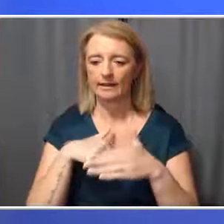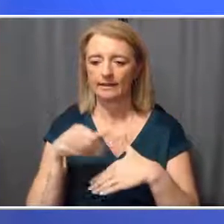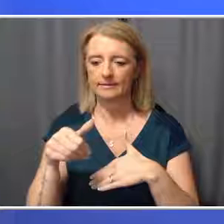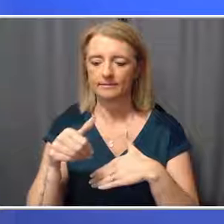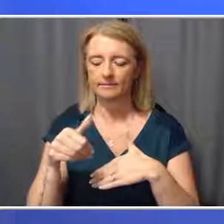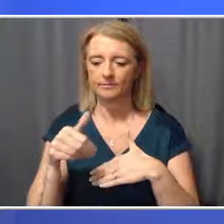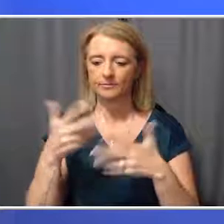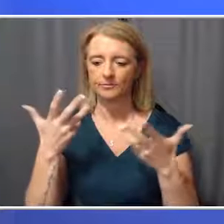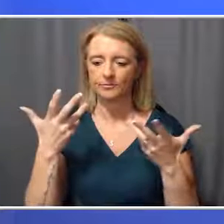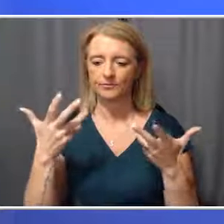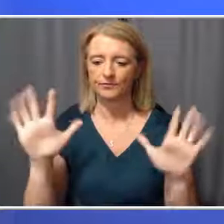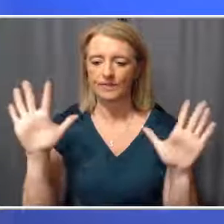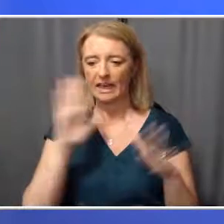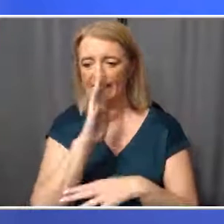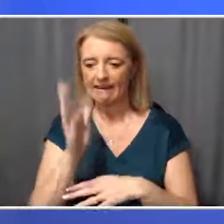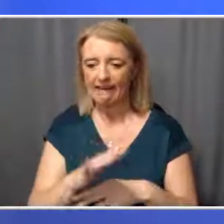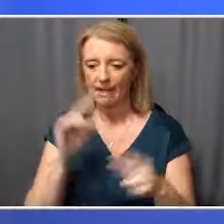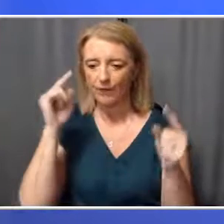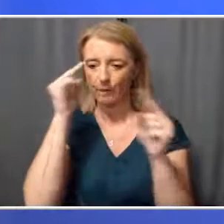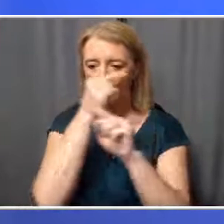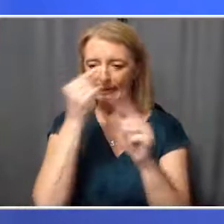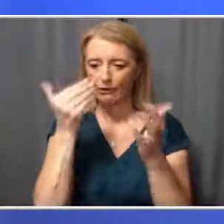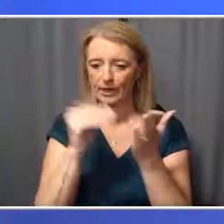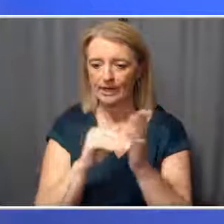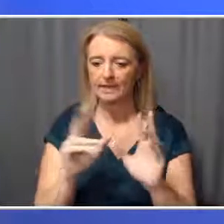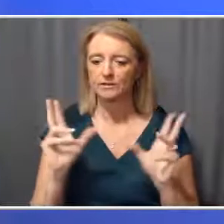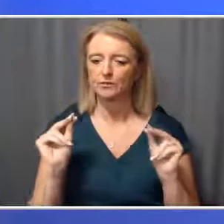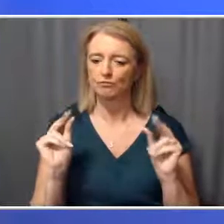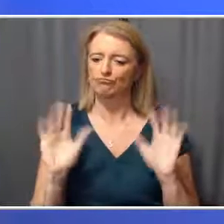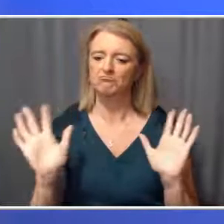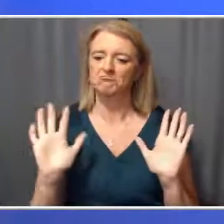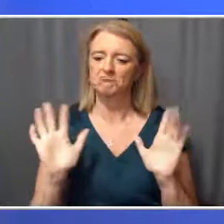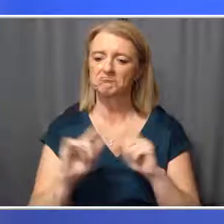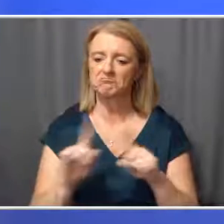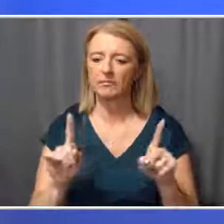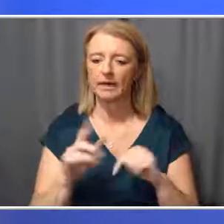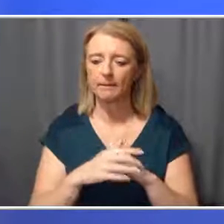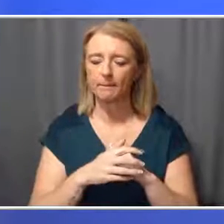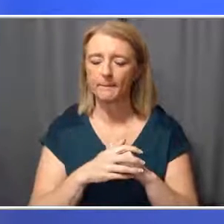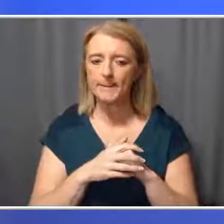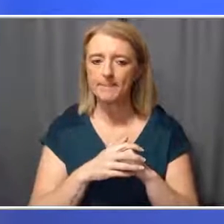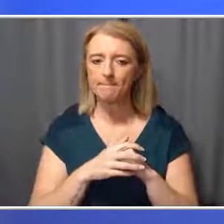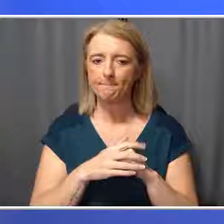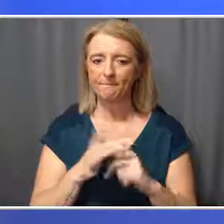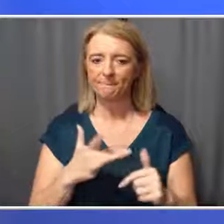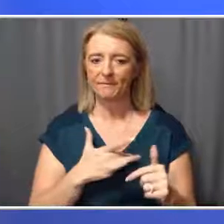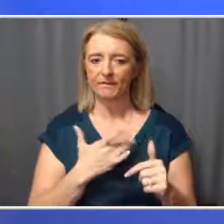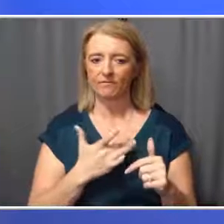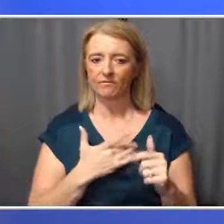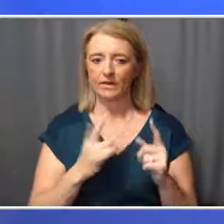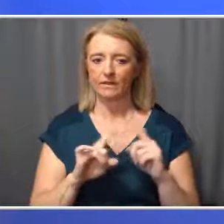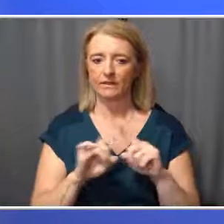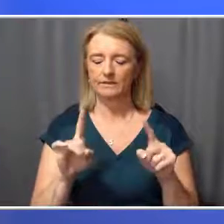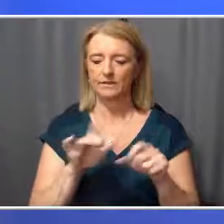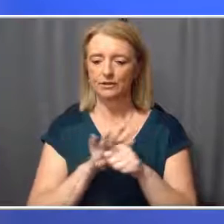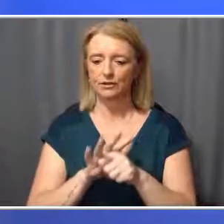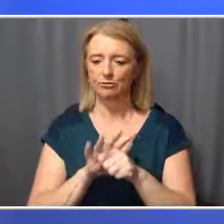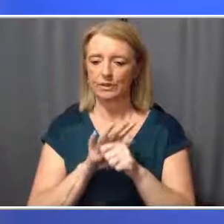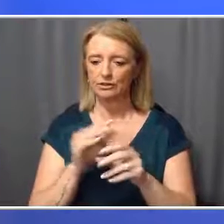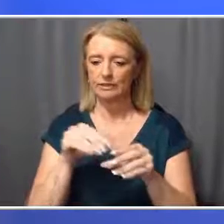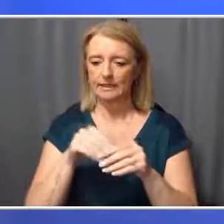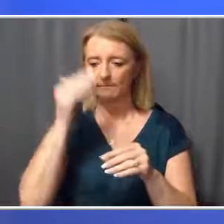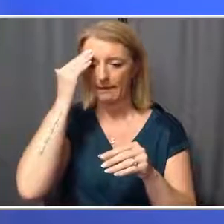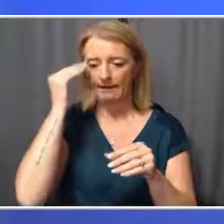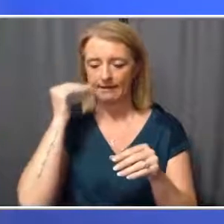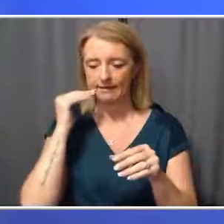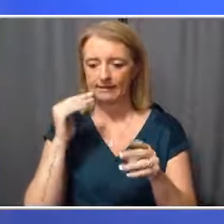ask. So you basically went from 3 pills down to 1 pill and less frequent. Is that right? Exactly. Like I went all of last week without